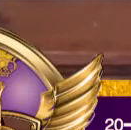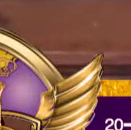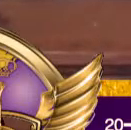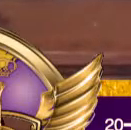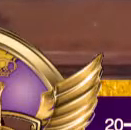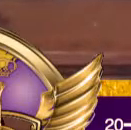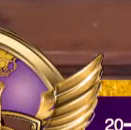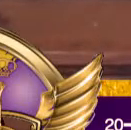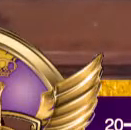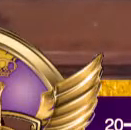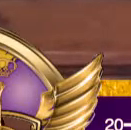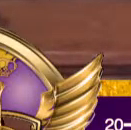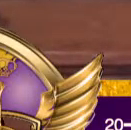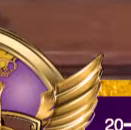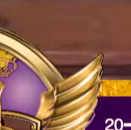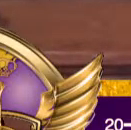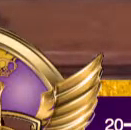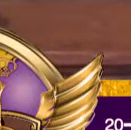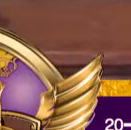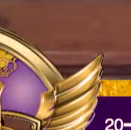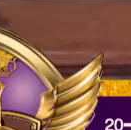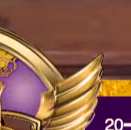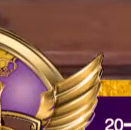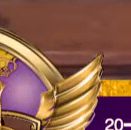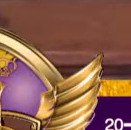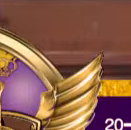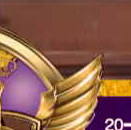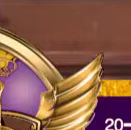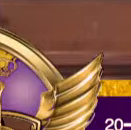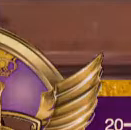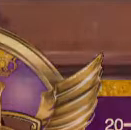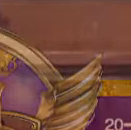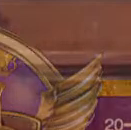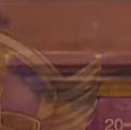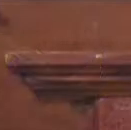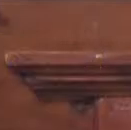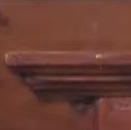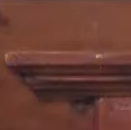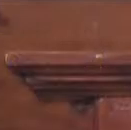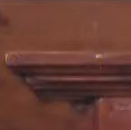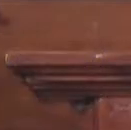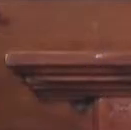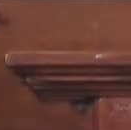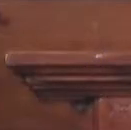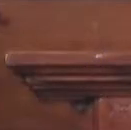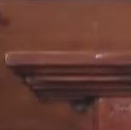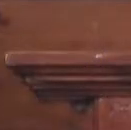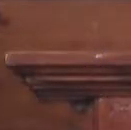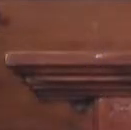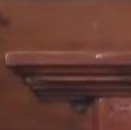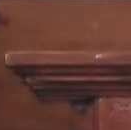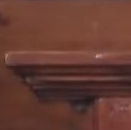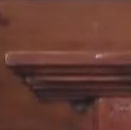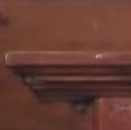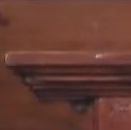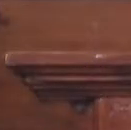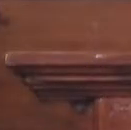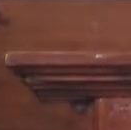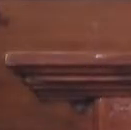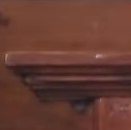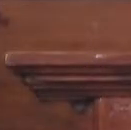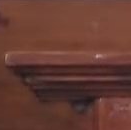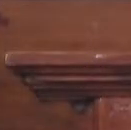key verse is out of John 20, verse number 22, where he says to them, "Receive the Holy